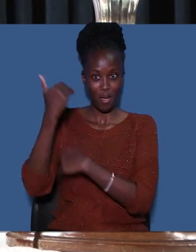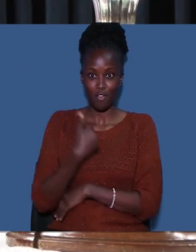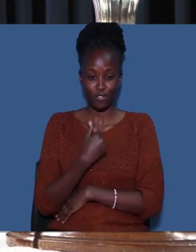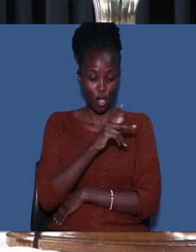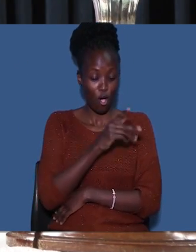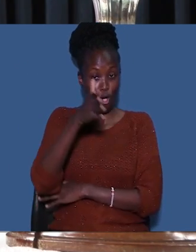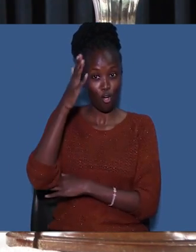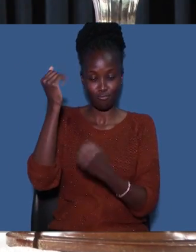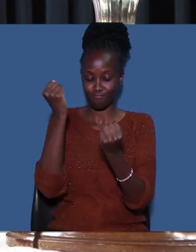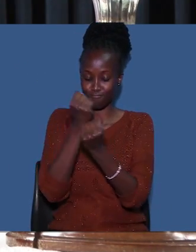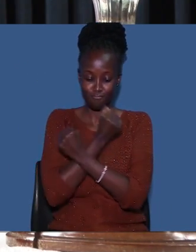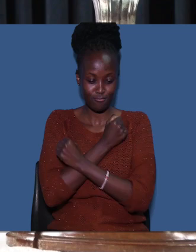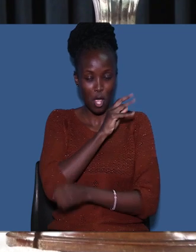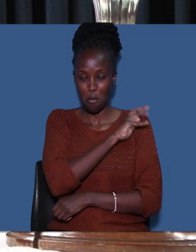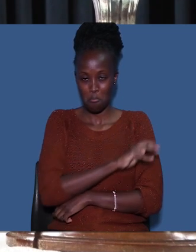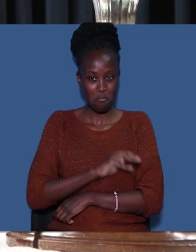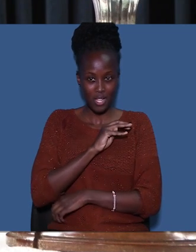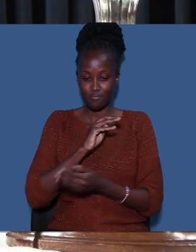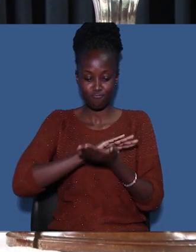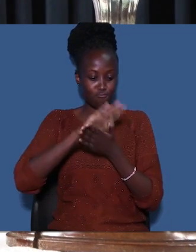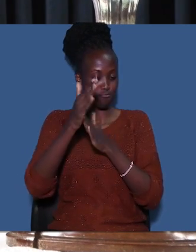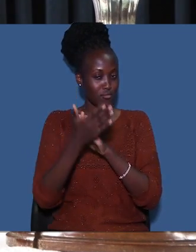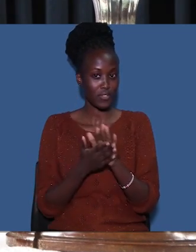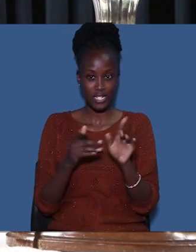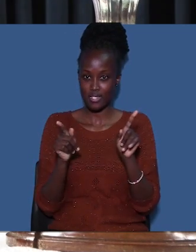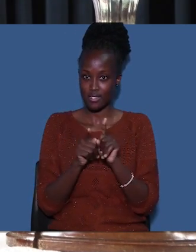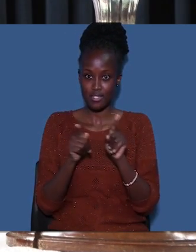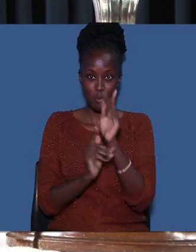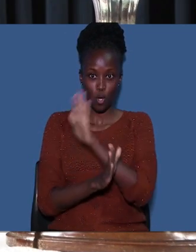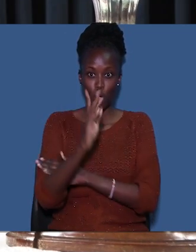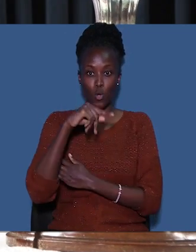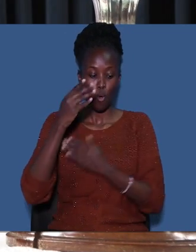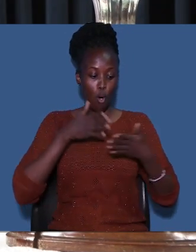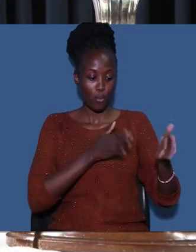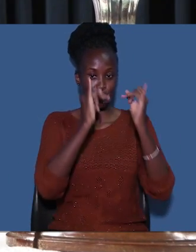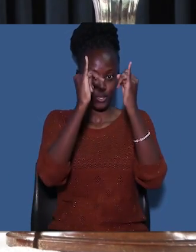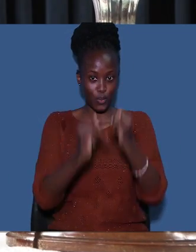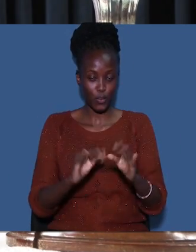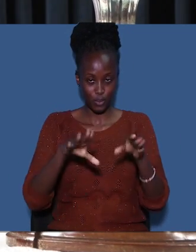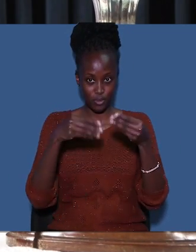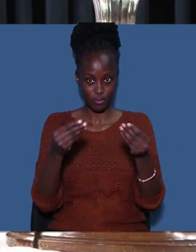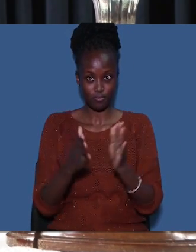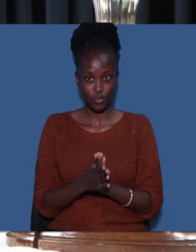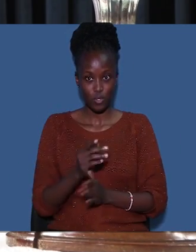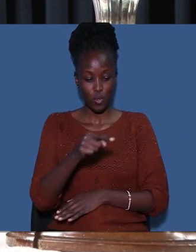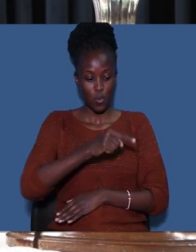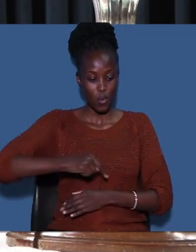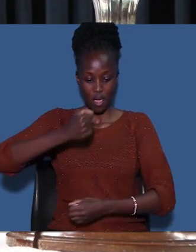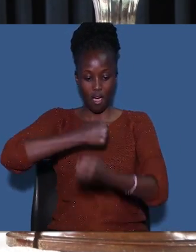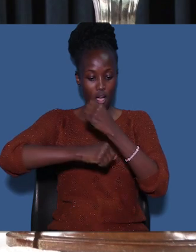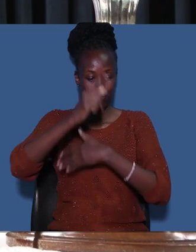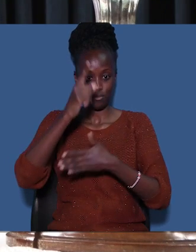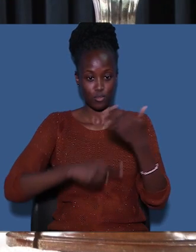of love, mercy, forgiveness, and a God of a second chance. What do we need to do? We need to